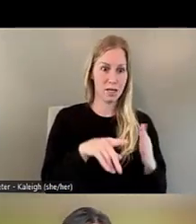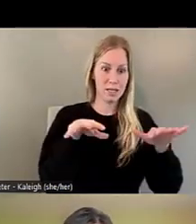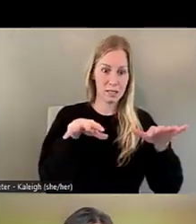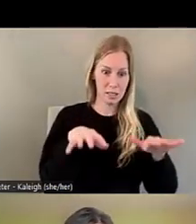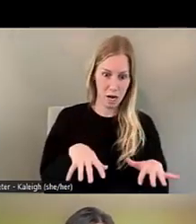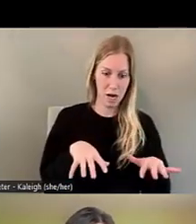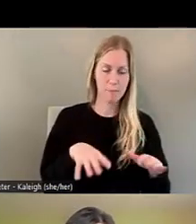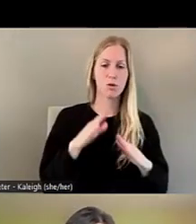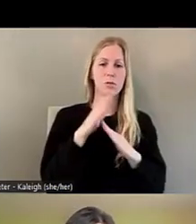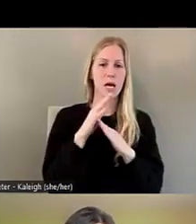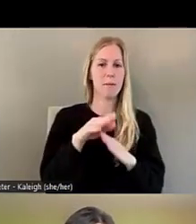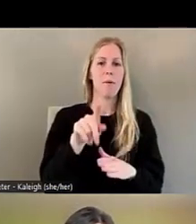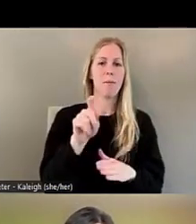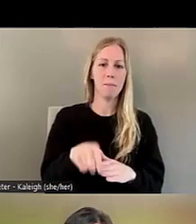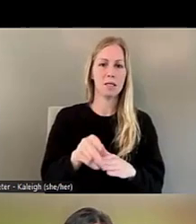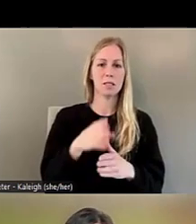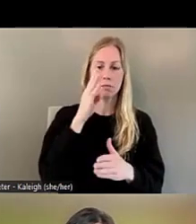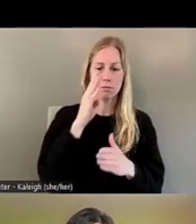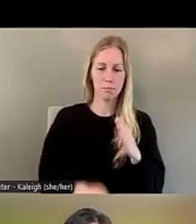calmed.